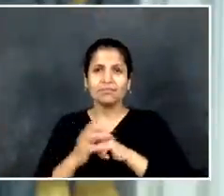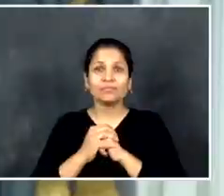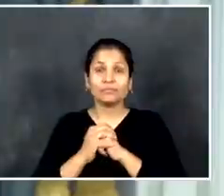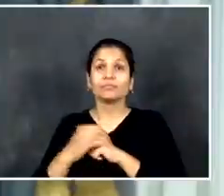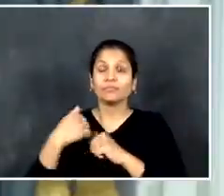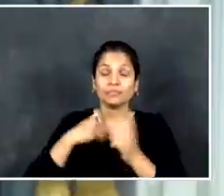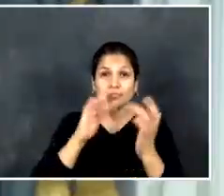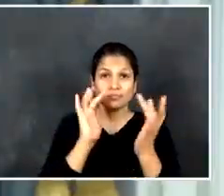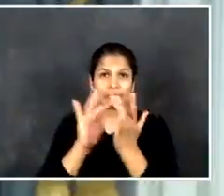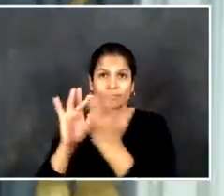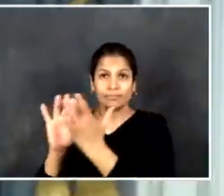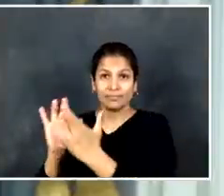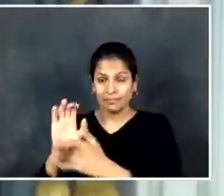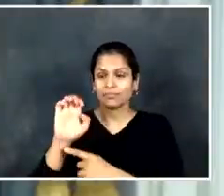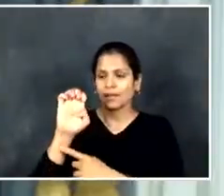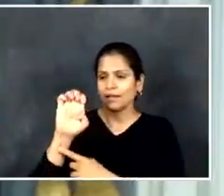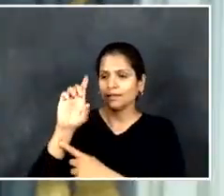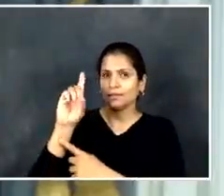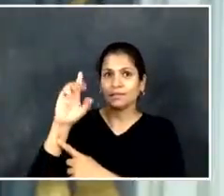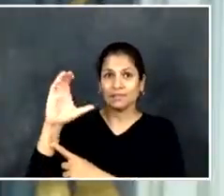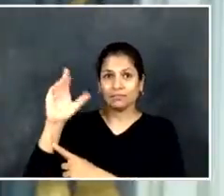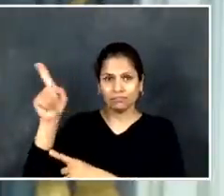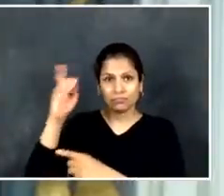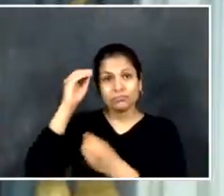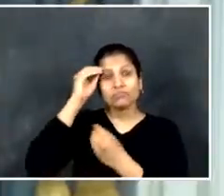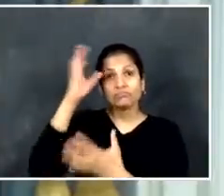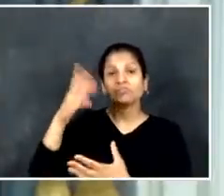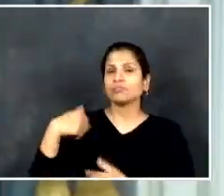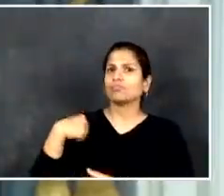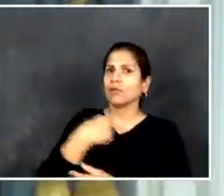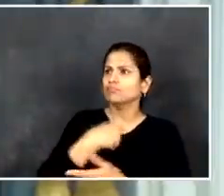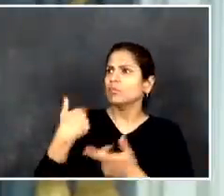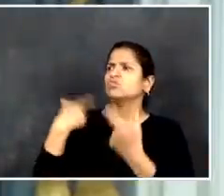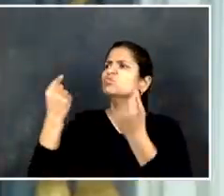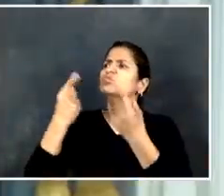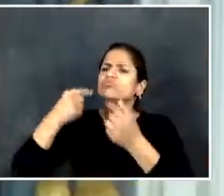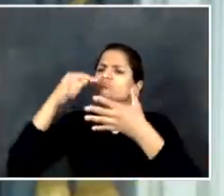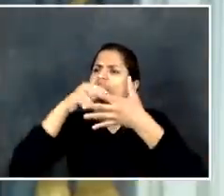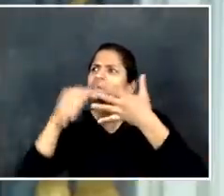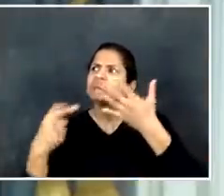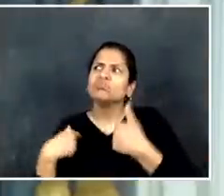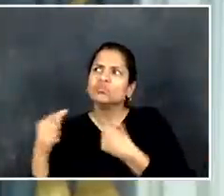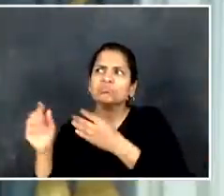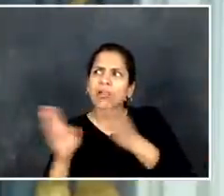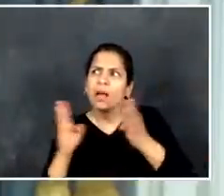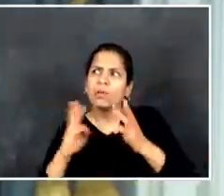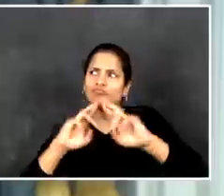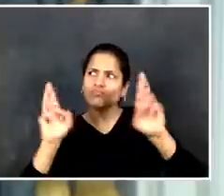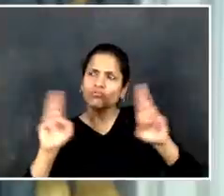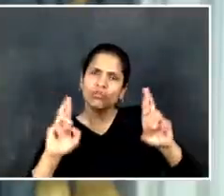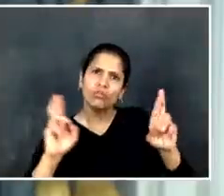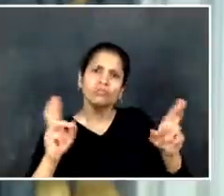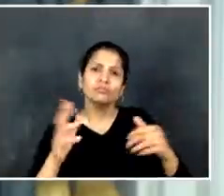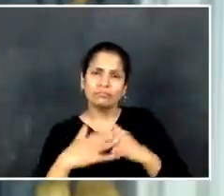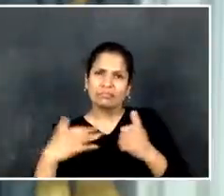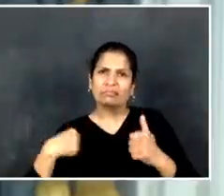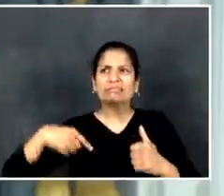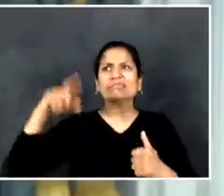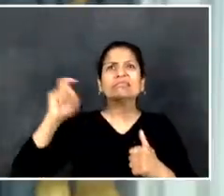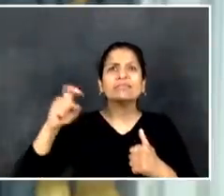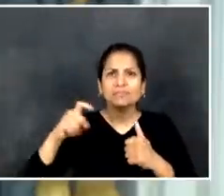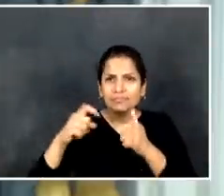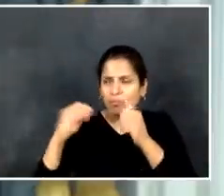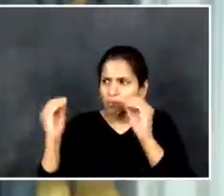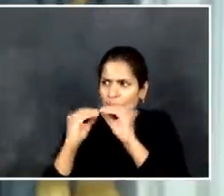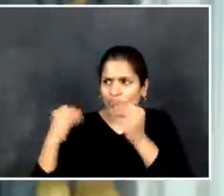about, and that we really needed to know there was some sort of partnership with the city, because this was a very risky and fluid endeavor. I